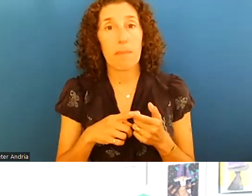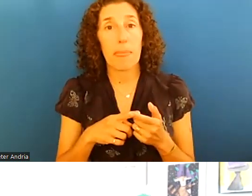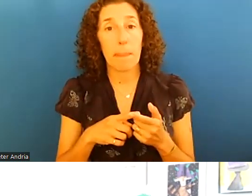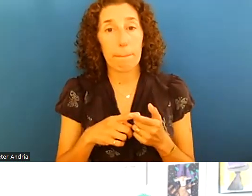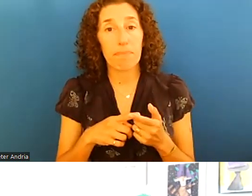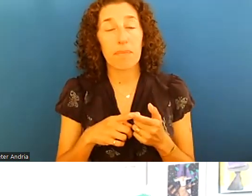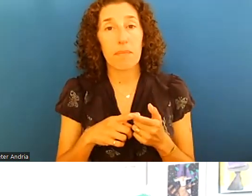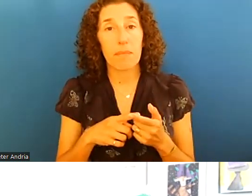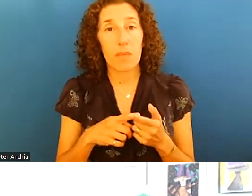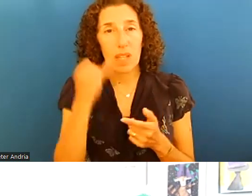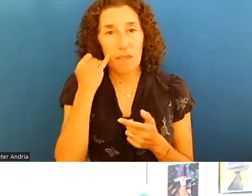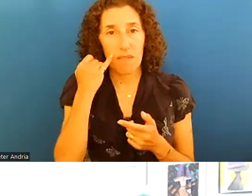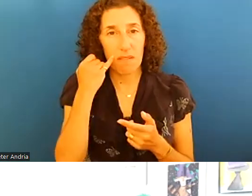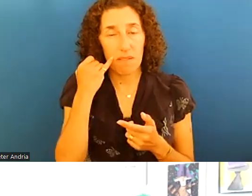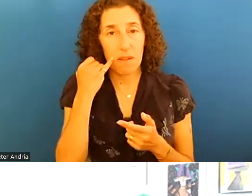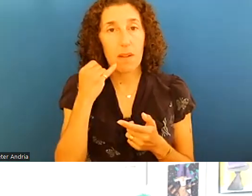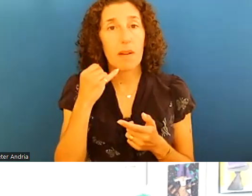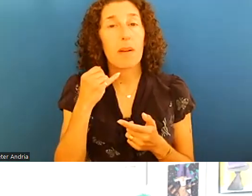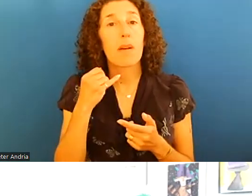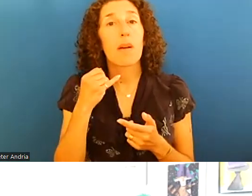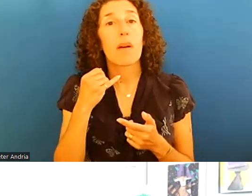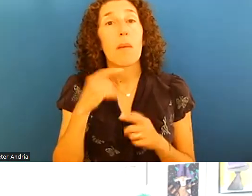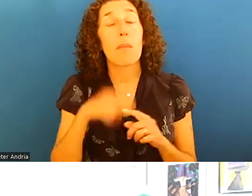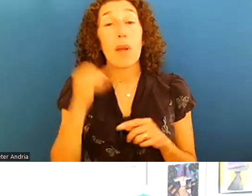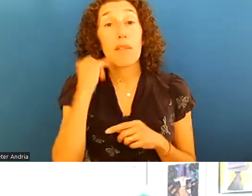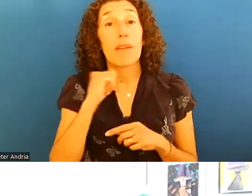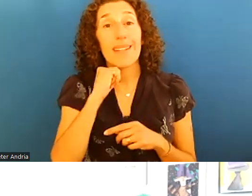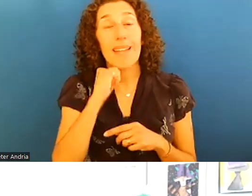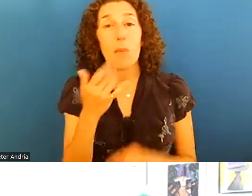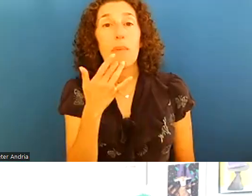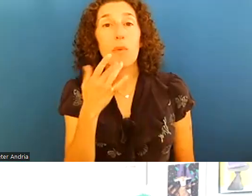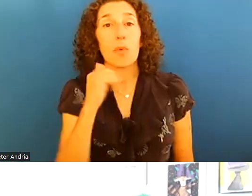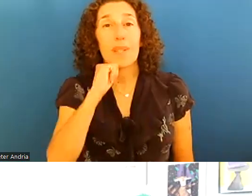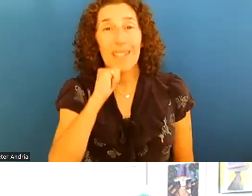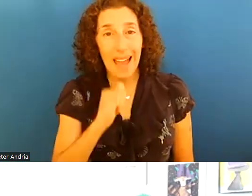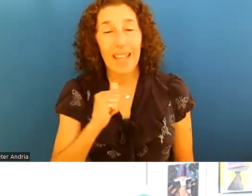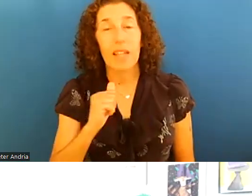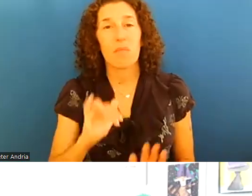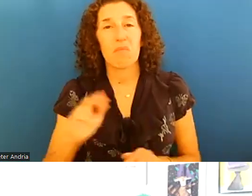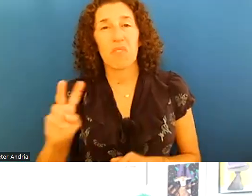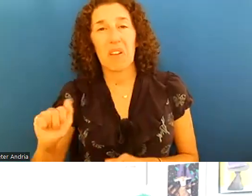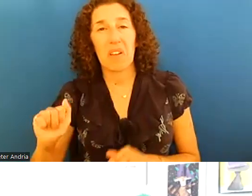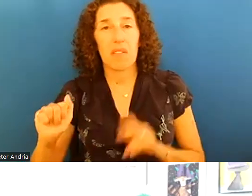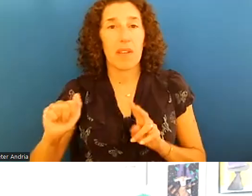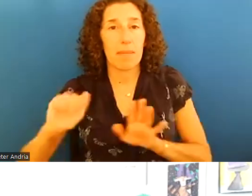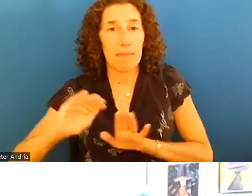do try to keep that aspect of it separate, and then just communicate with the advocate and